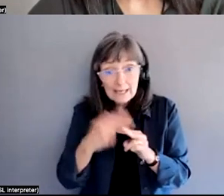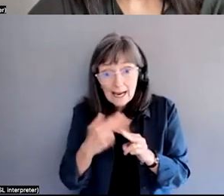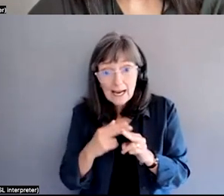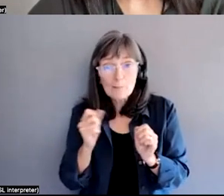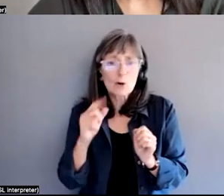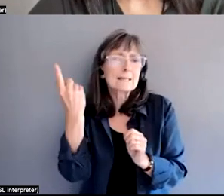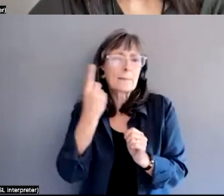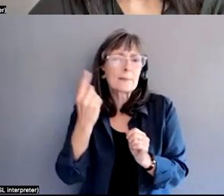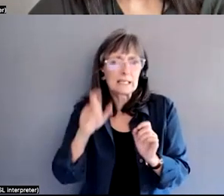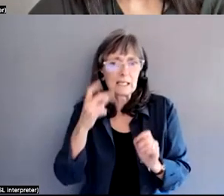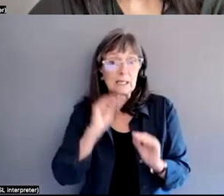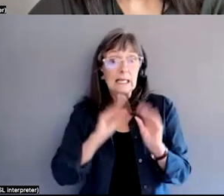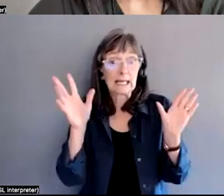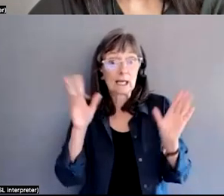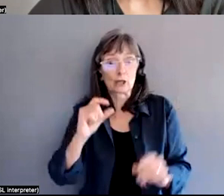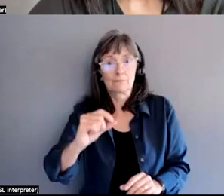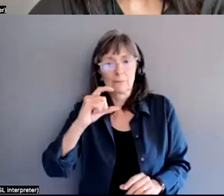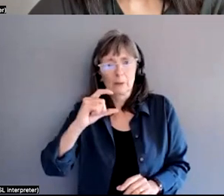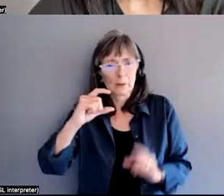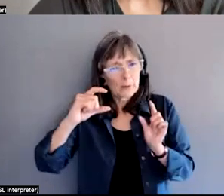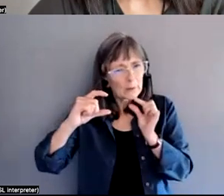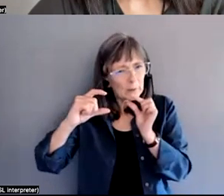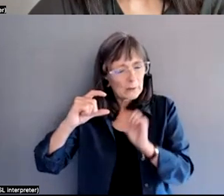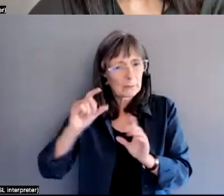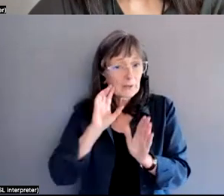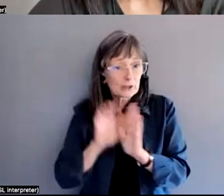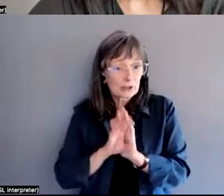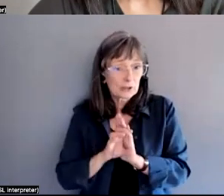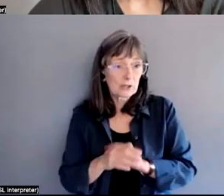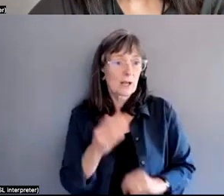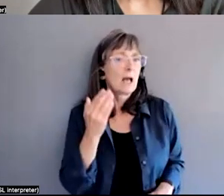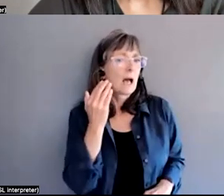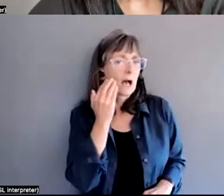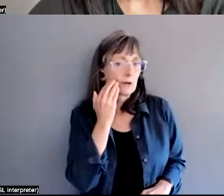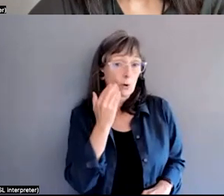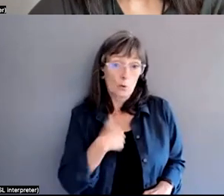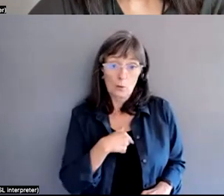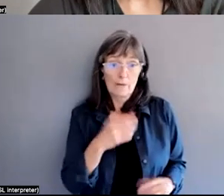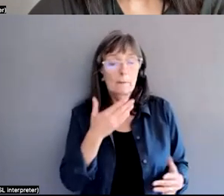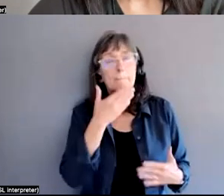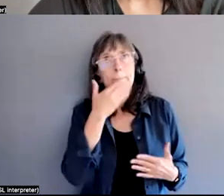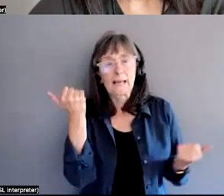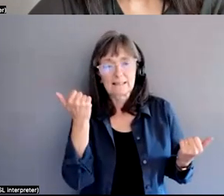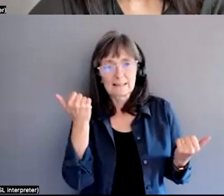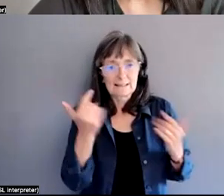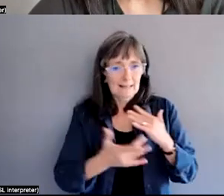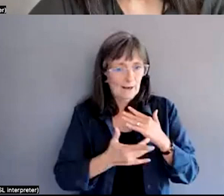aspect. But that vision of like, I know we have amazing, like designers have the best gear because they're,